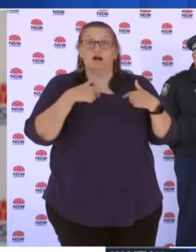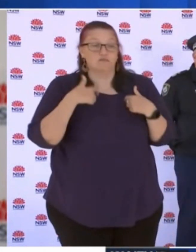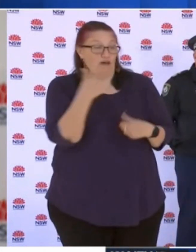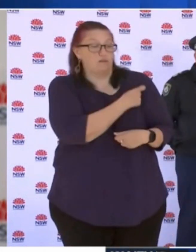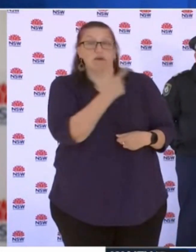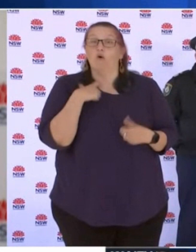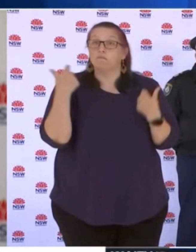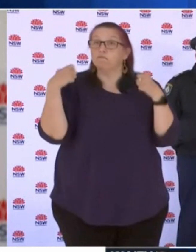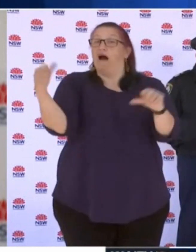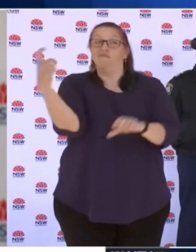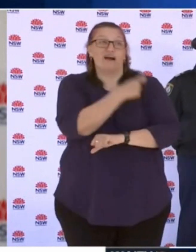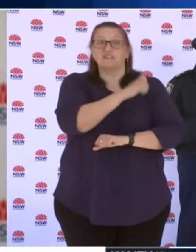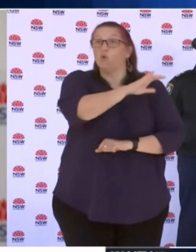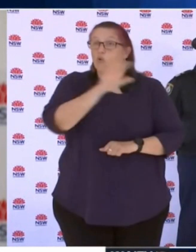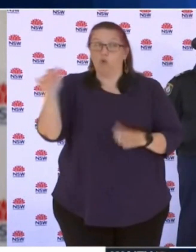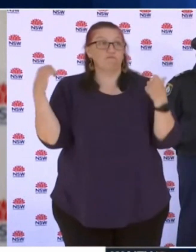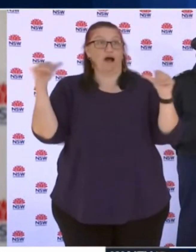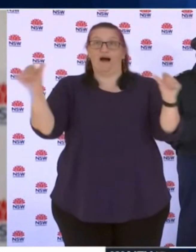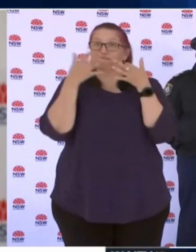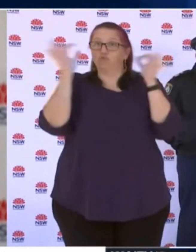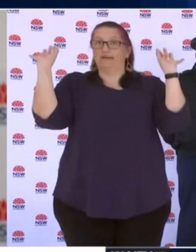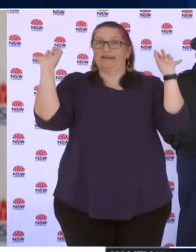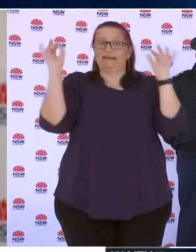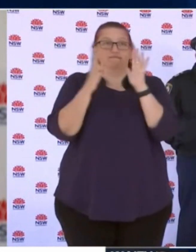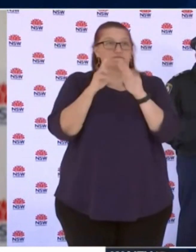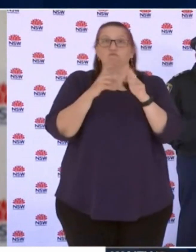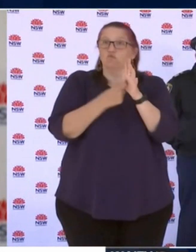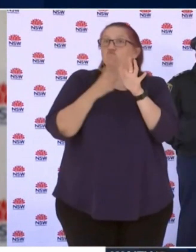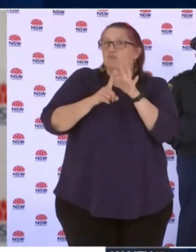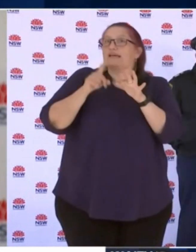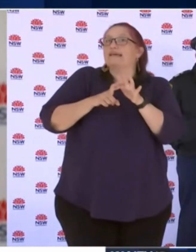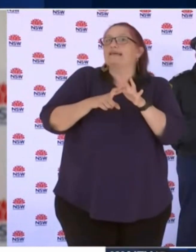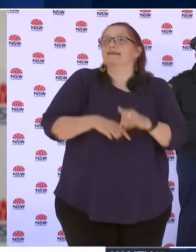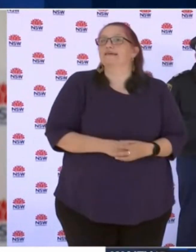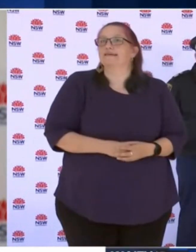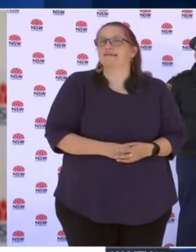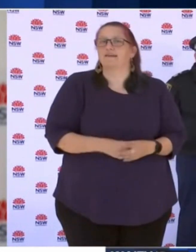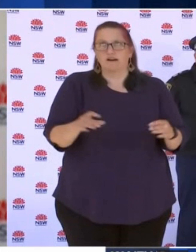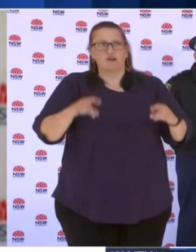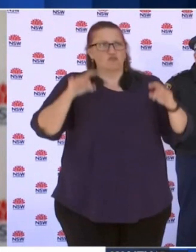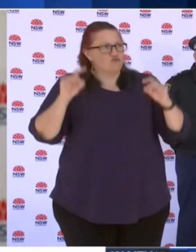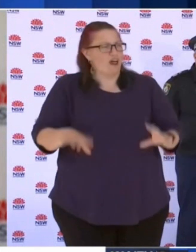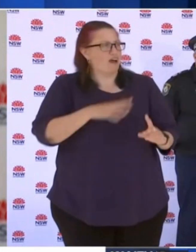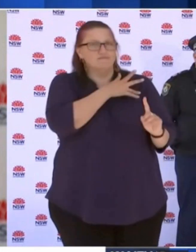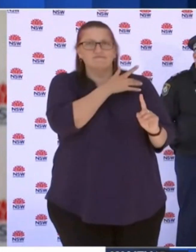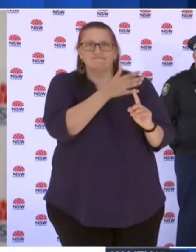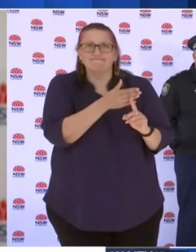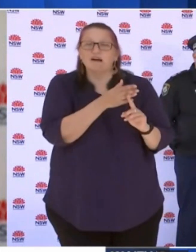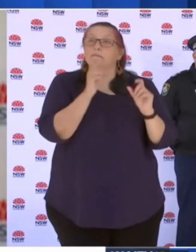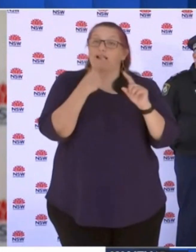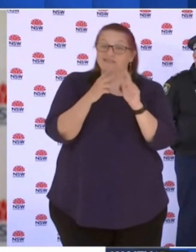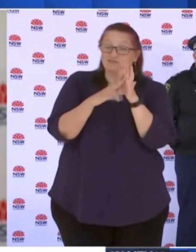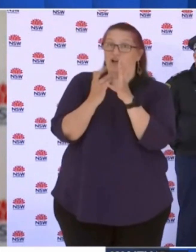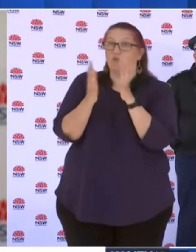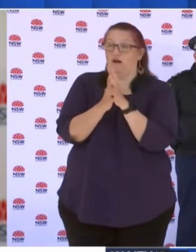absolutely. And New South Wales has been extremely vocal about that for many, many months. We will continue to be. But I am